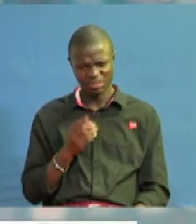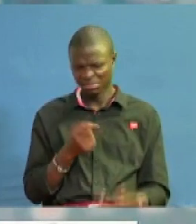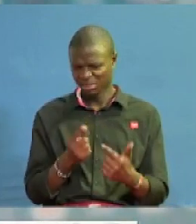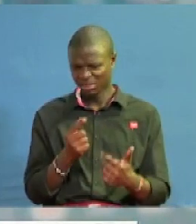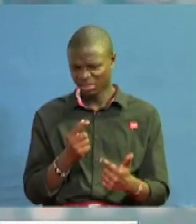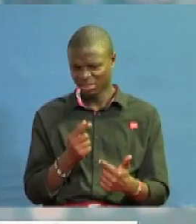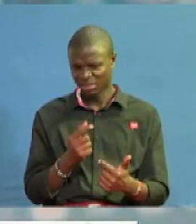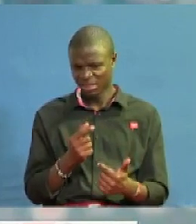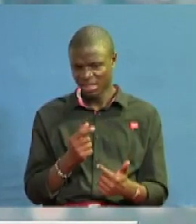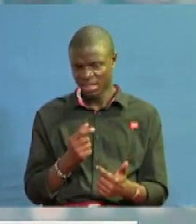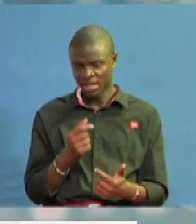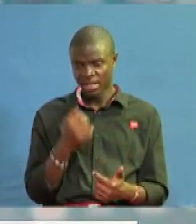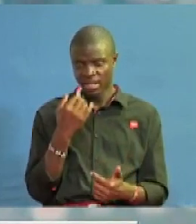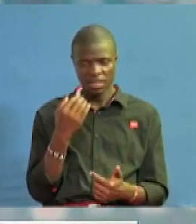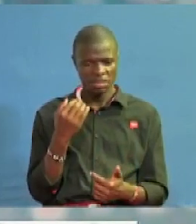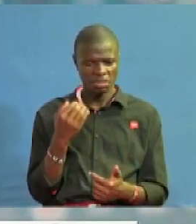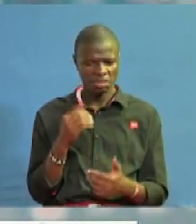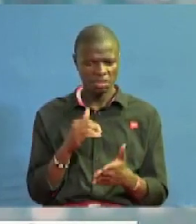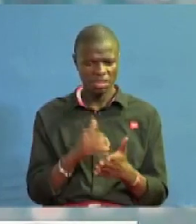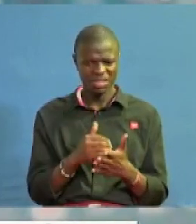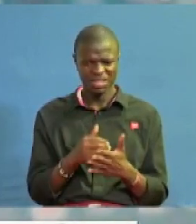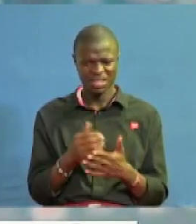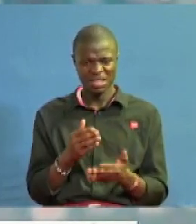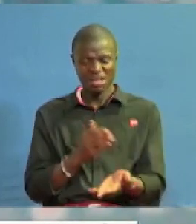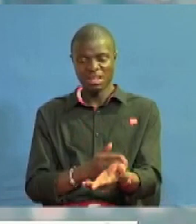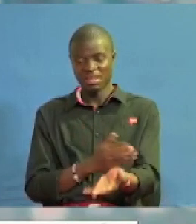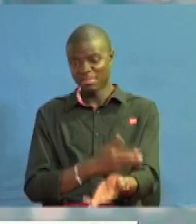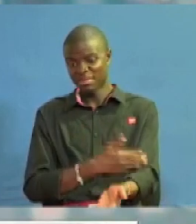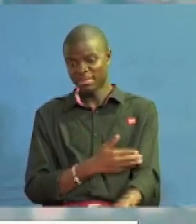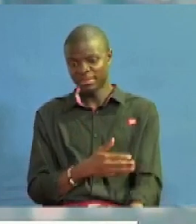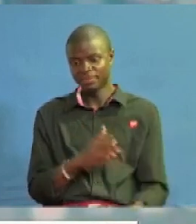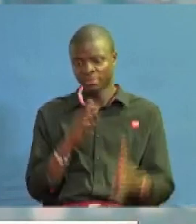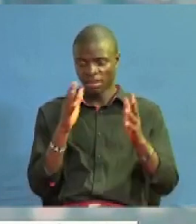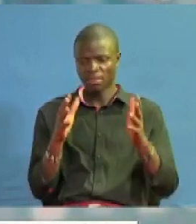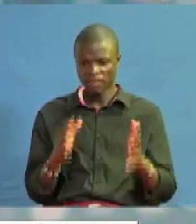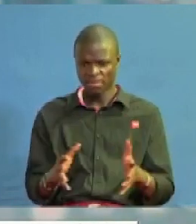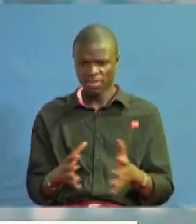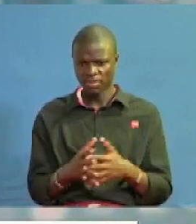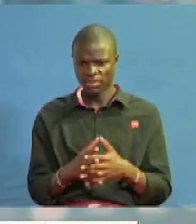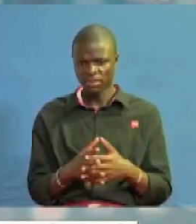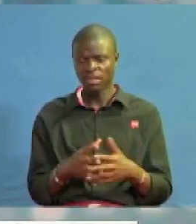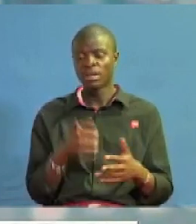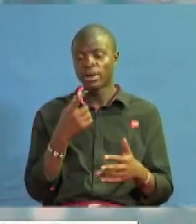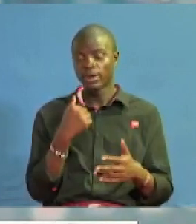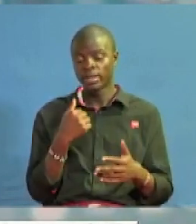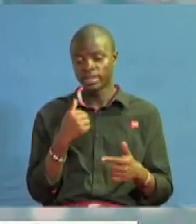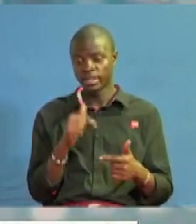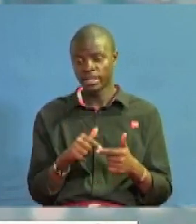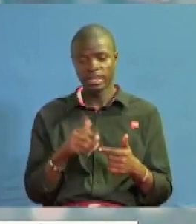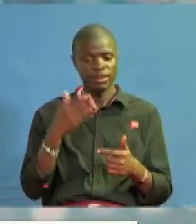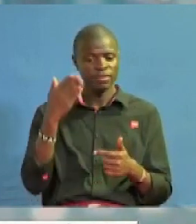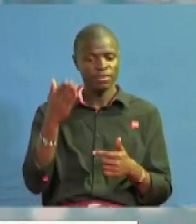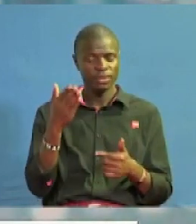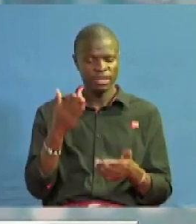offering, is the market growing for it? Okay, the people who will need or who will want to buy this product or this